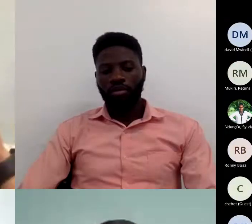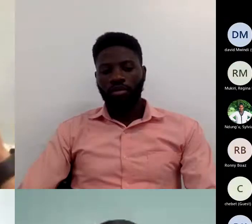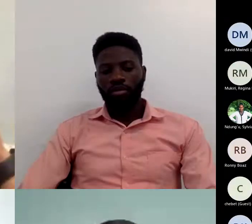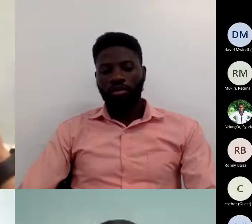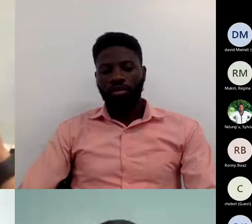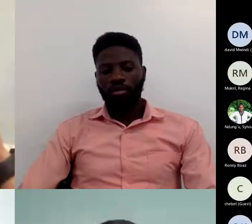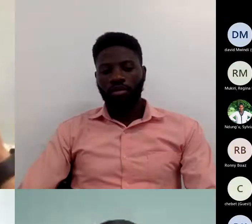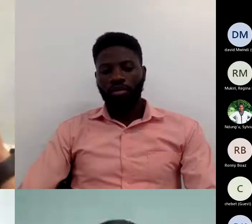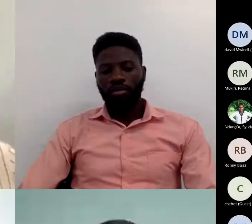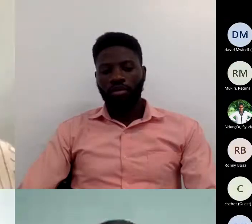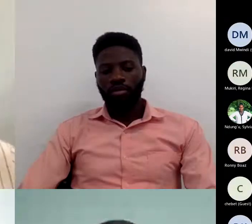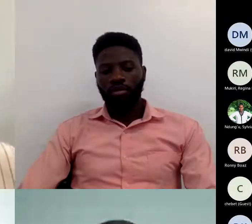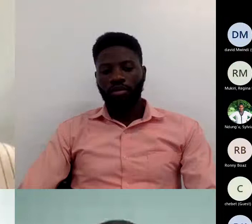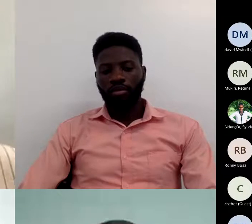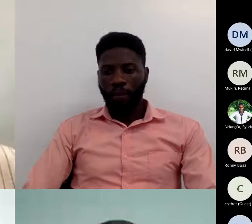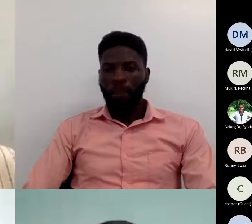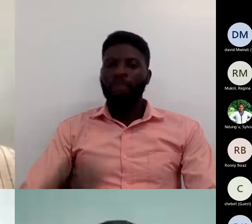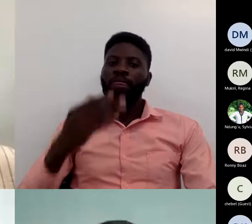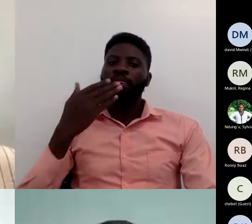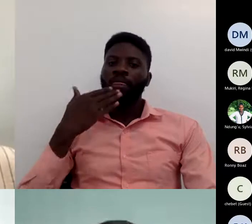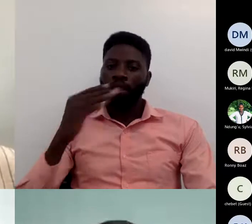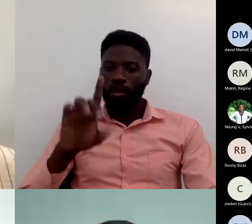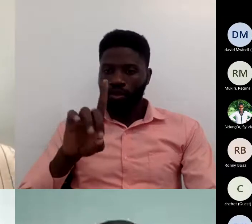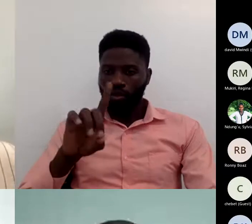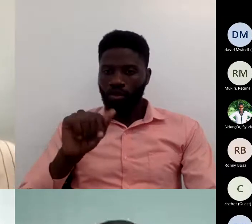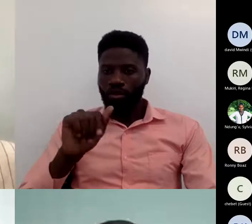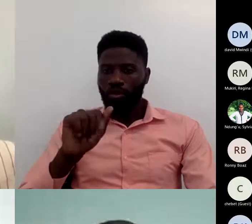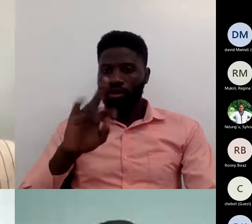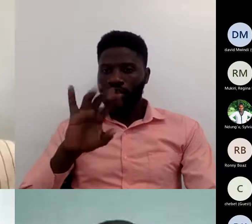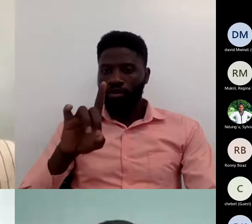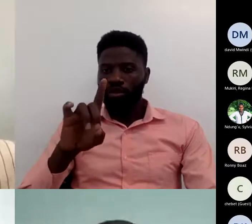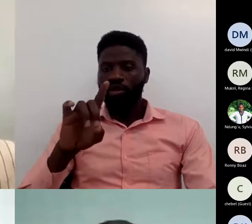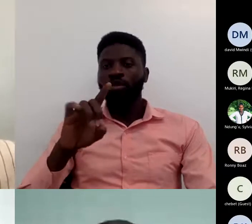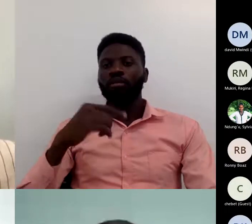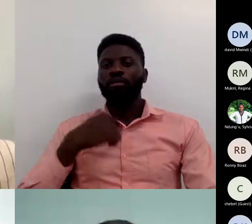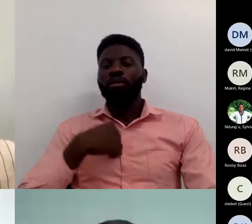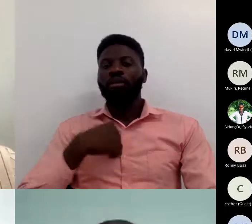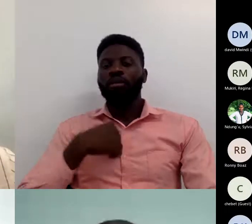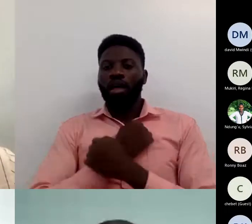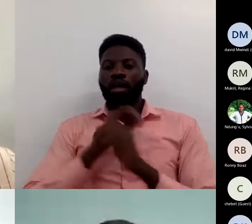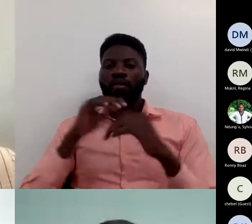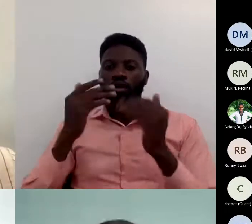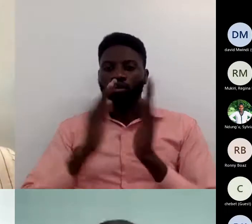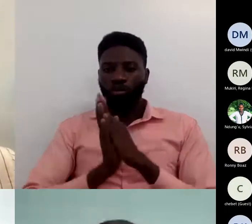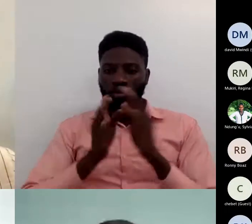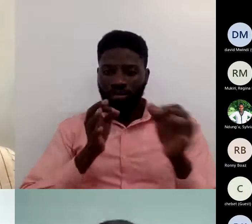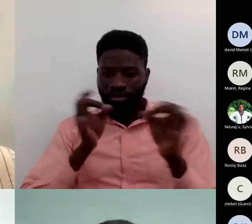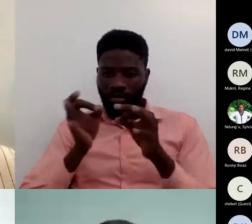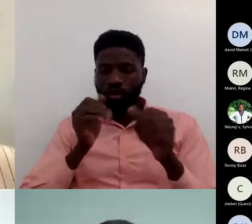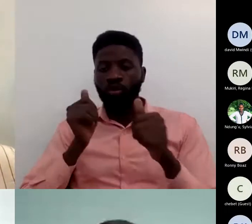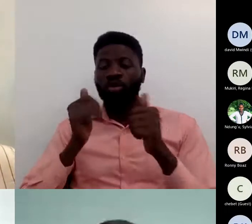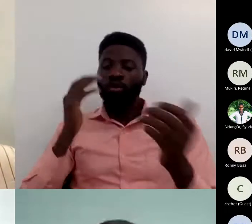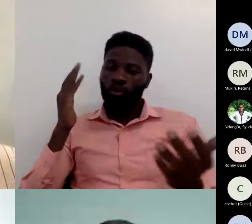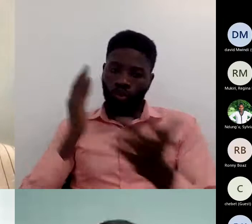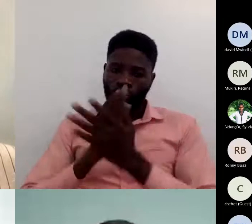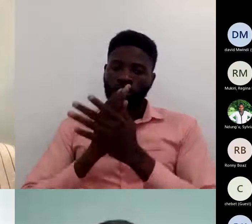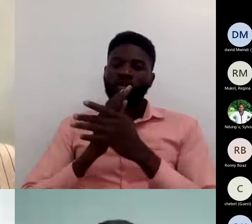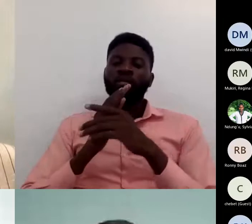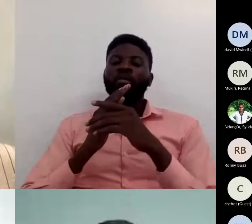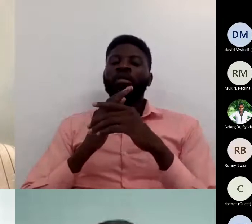Thank you, David. I love how you have given us a story that's very realistic and